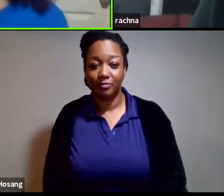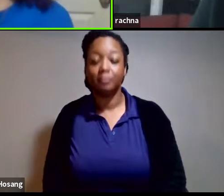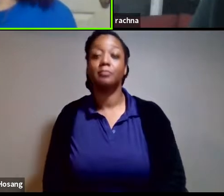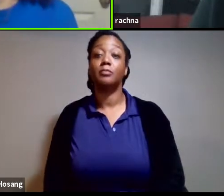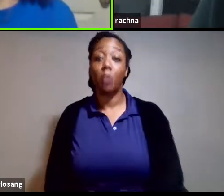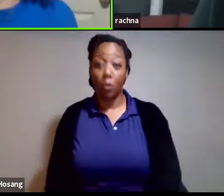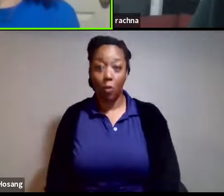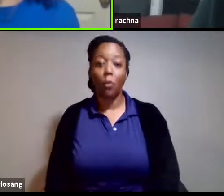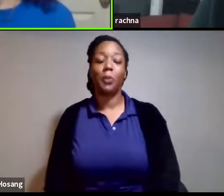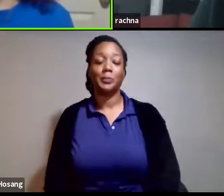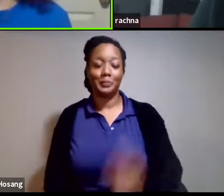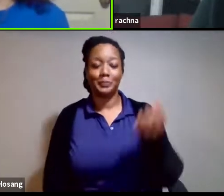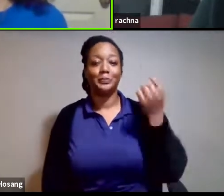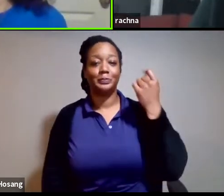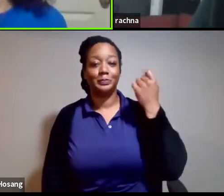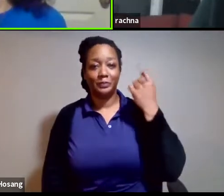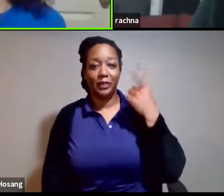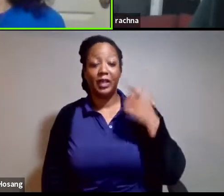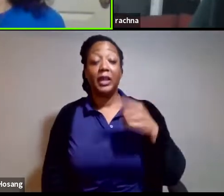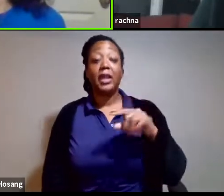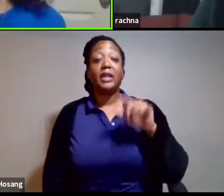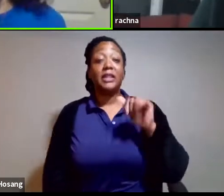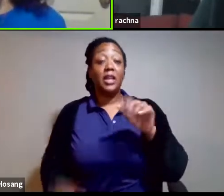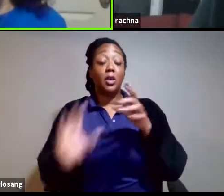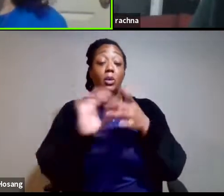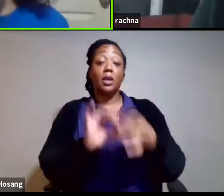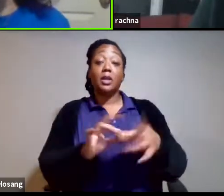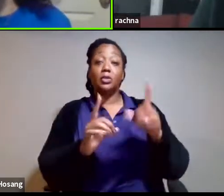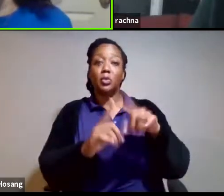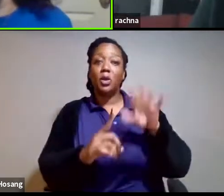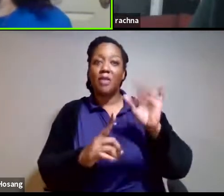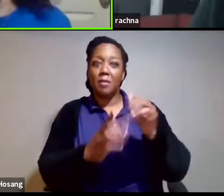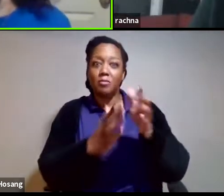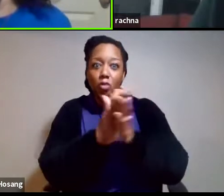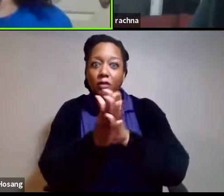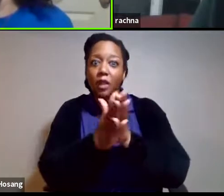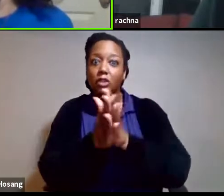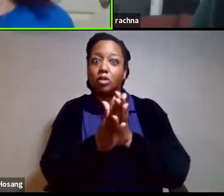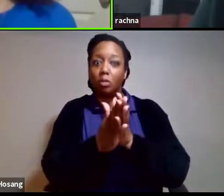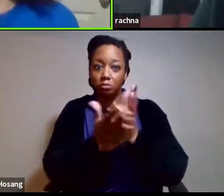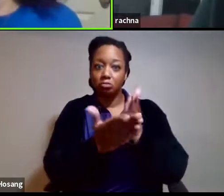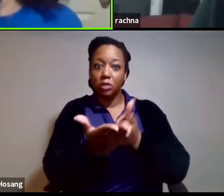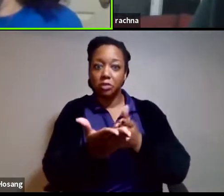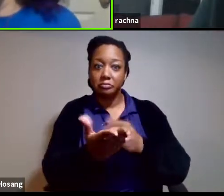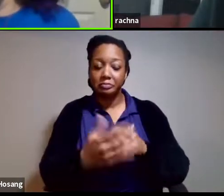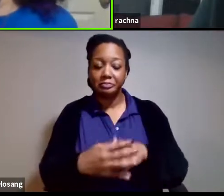Oh, okay. So this has to relate, again, with that motivational piece.